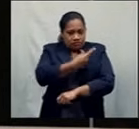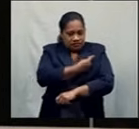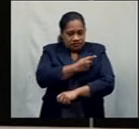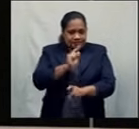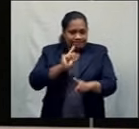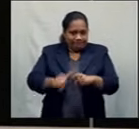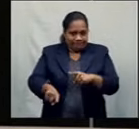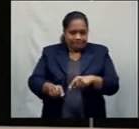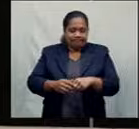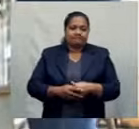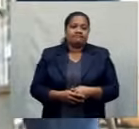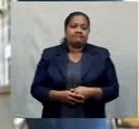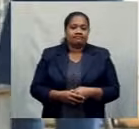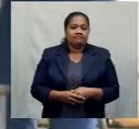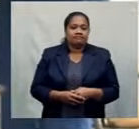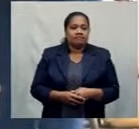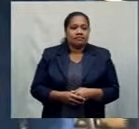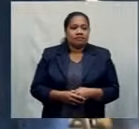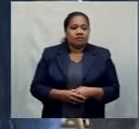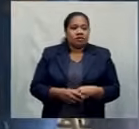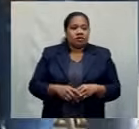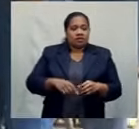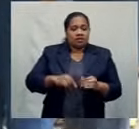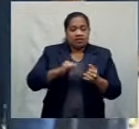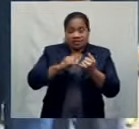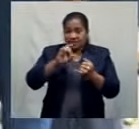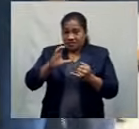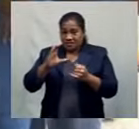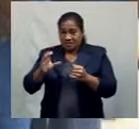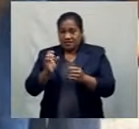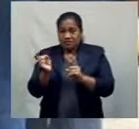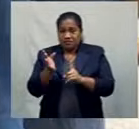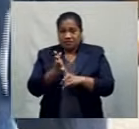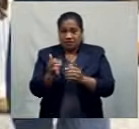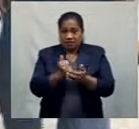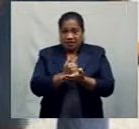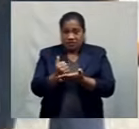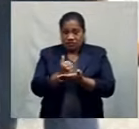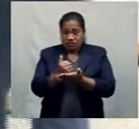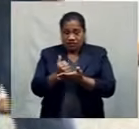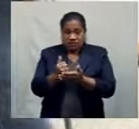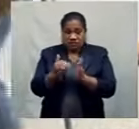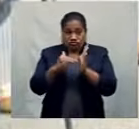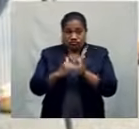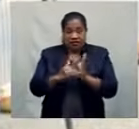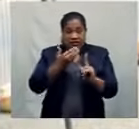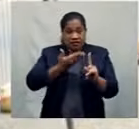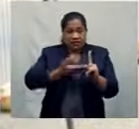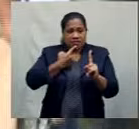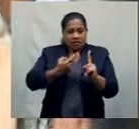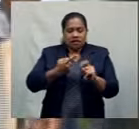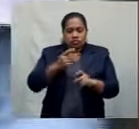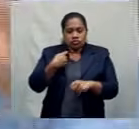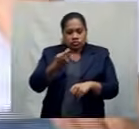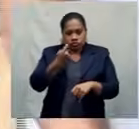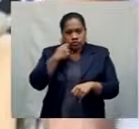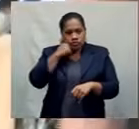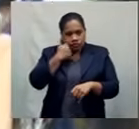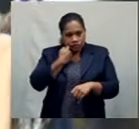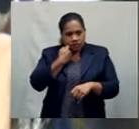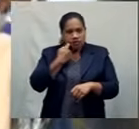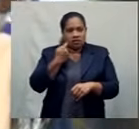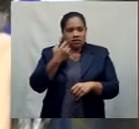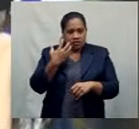as practicable. Suva City Council Special Administrator's Chair Isikeli Tikondondua says they will soon enforce the no jab,